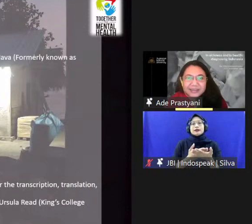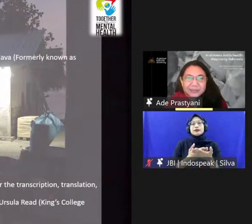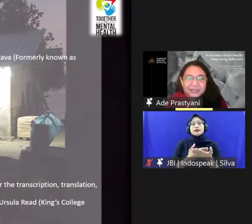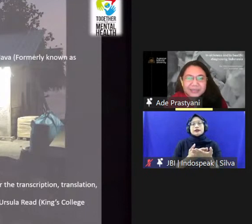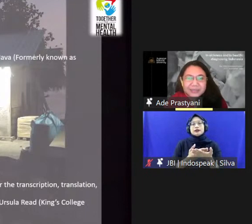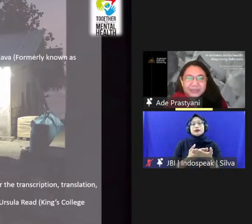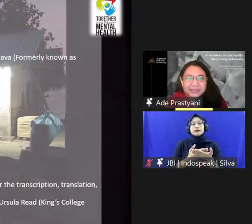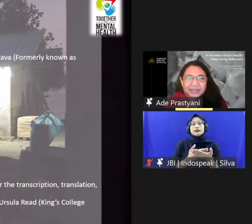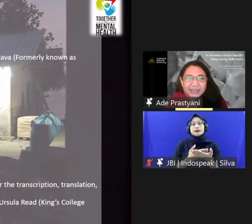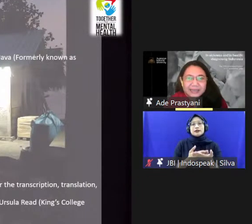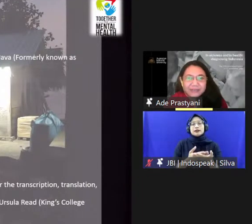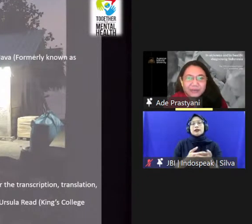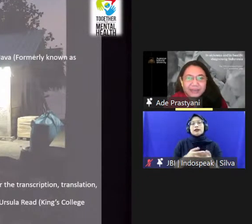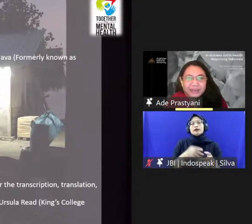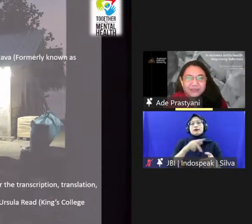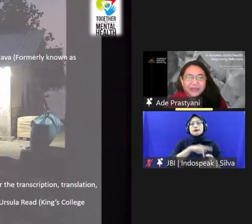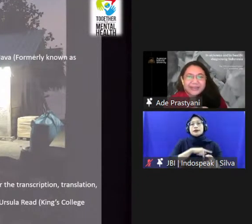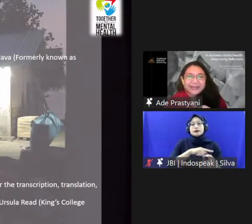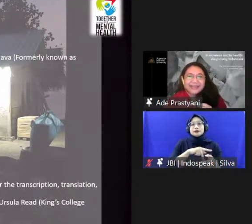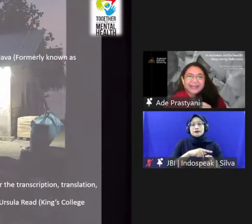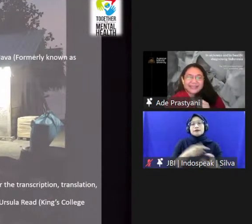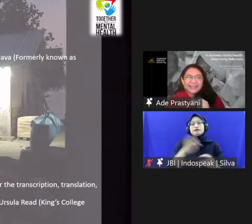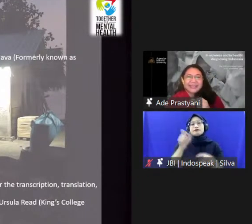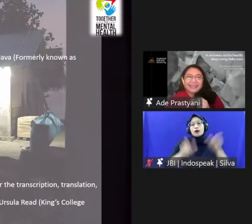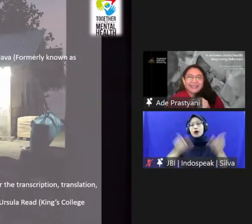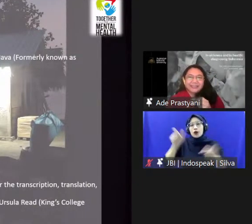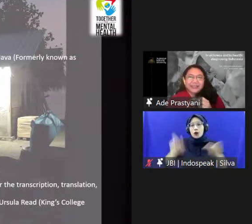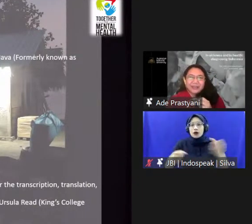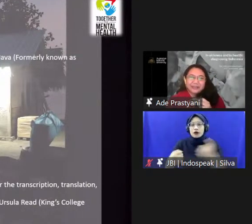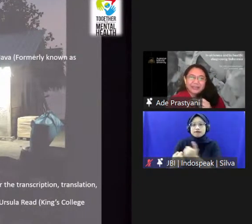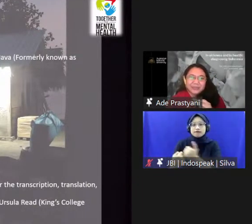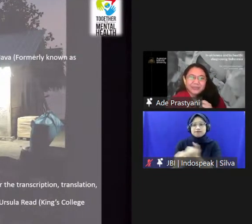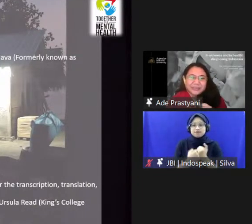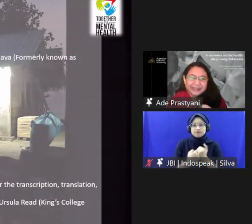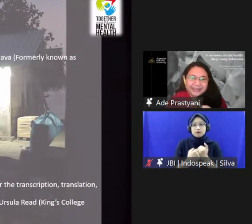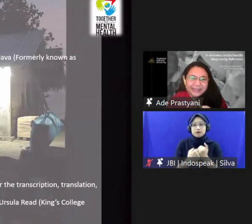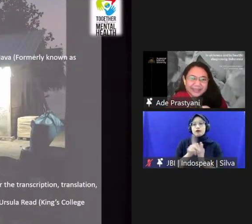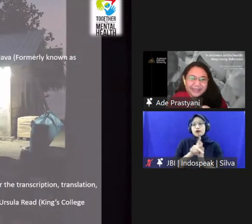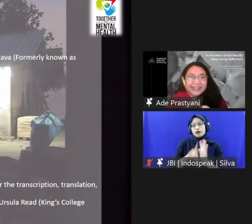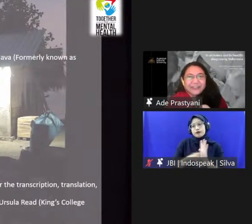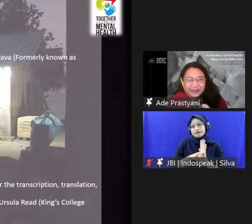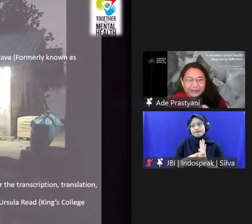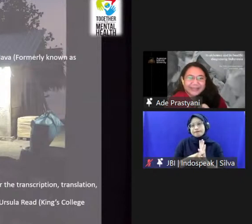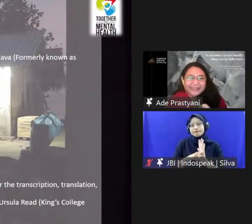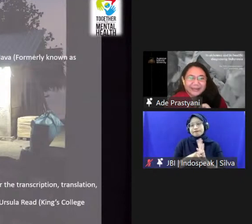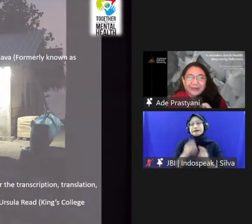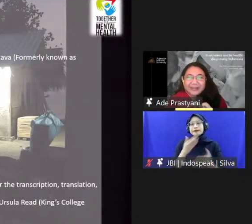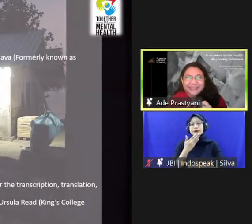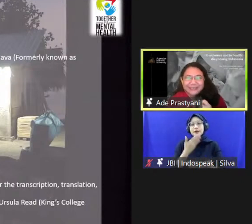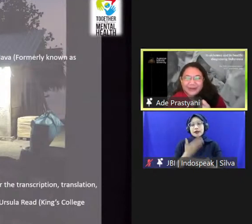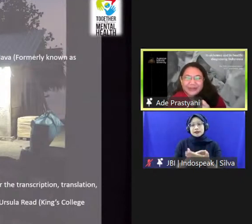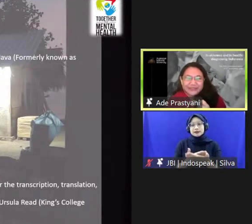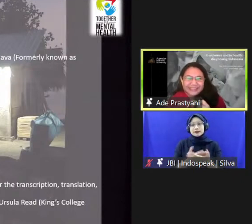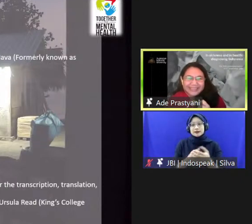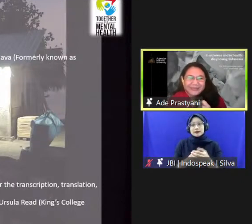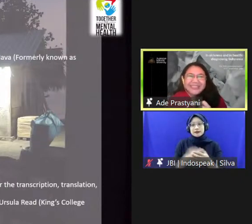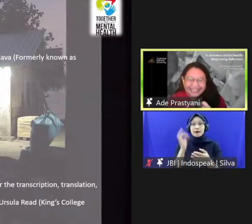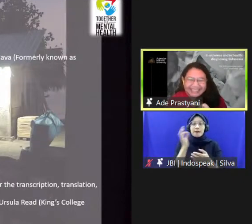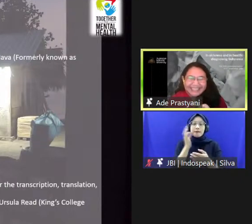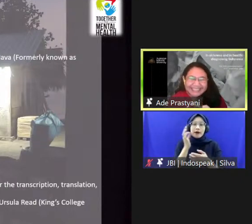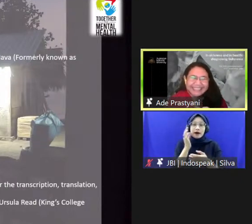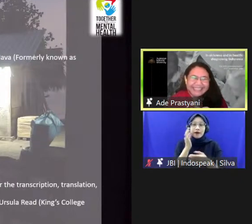the participants and everyone that have been assisting the development of this project. Thank you very much, and apologies for going over